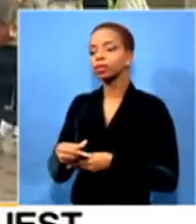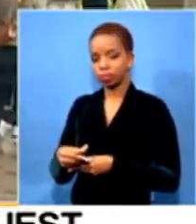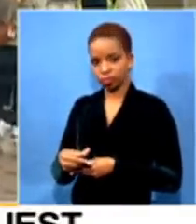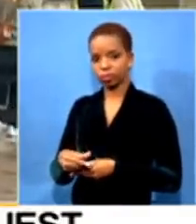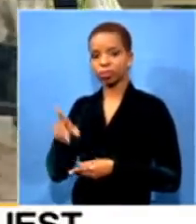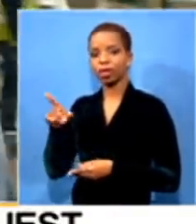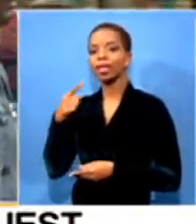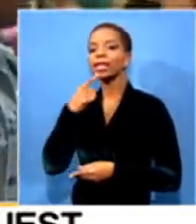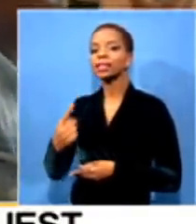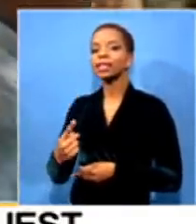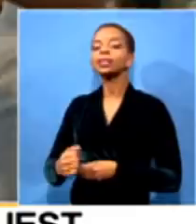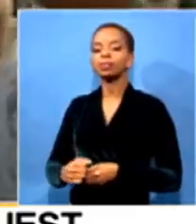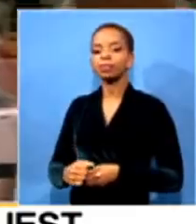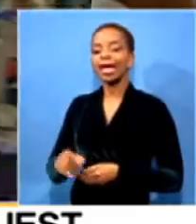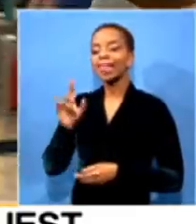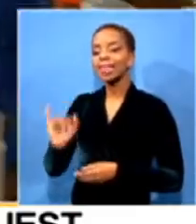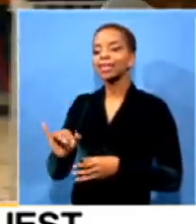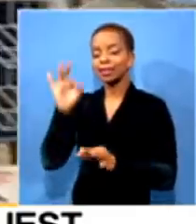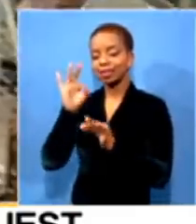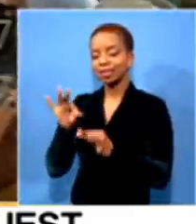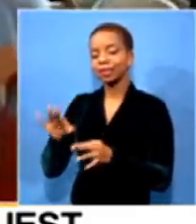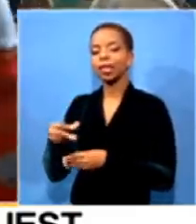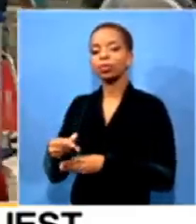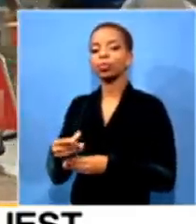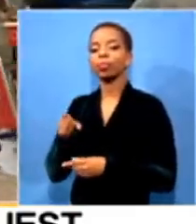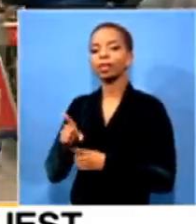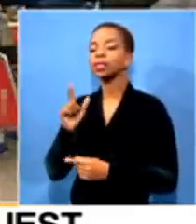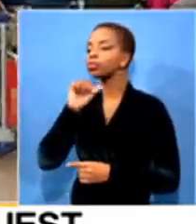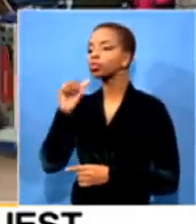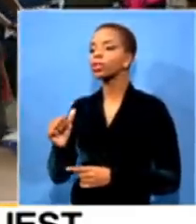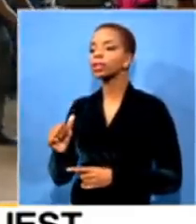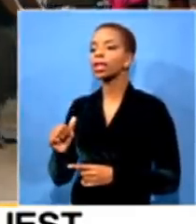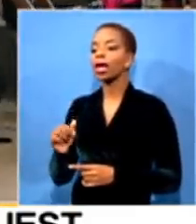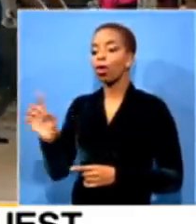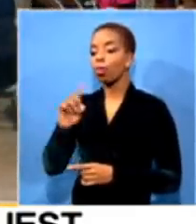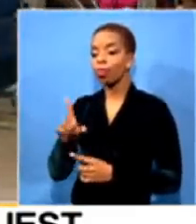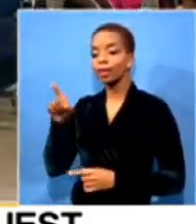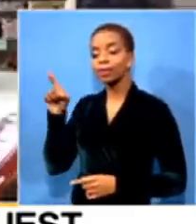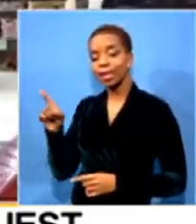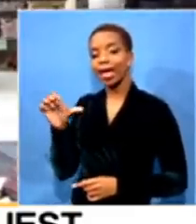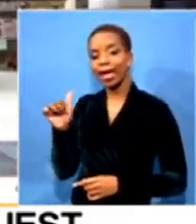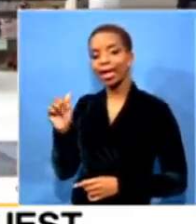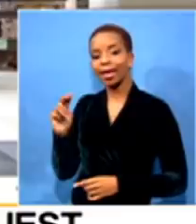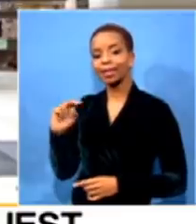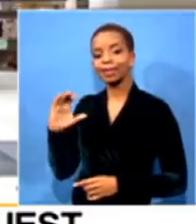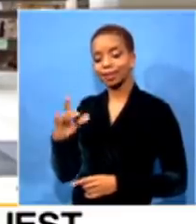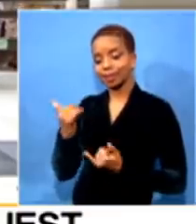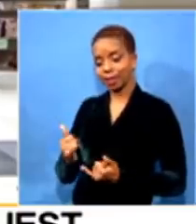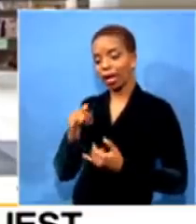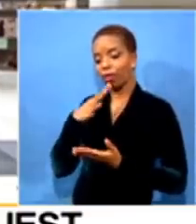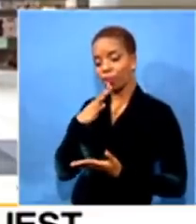out saying that that particular document is not necessarily what the ANC is putting on the table